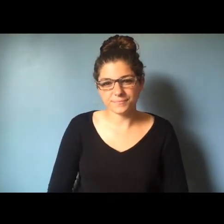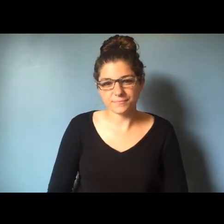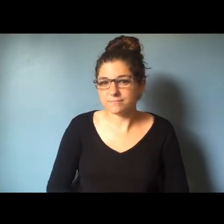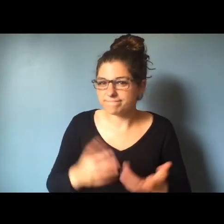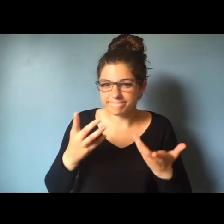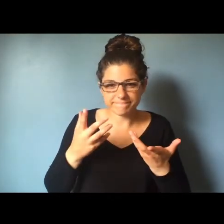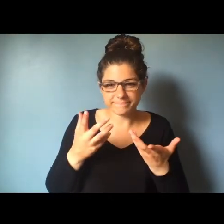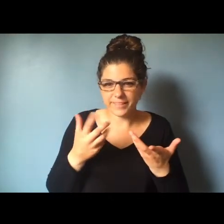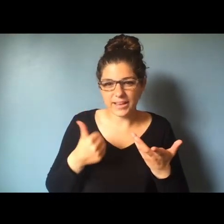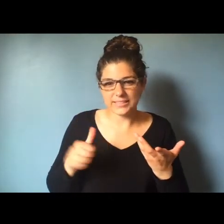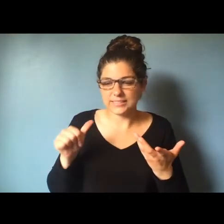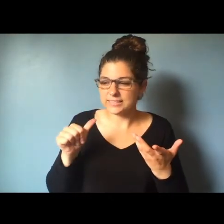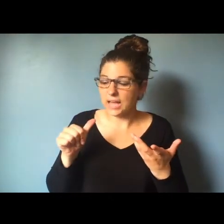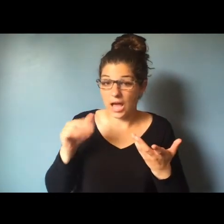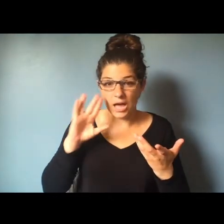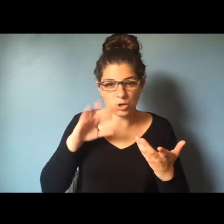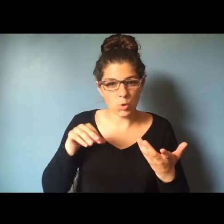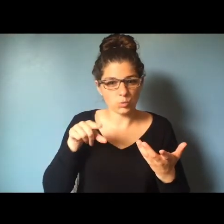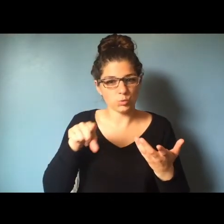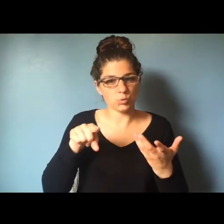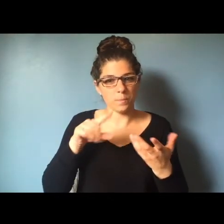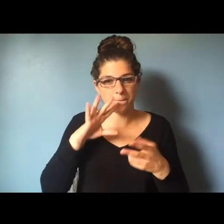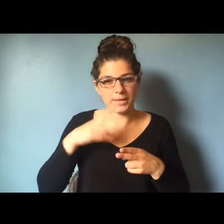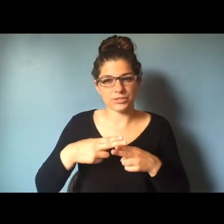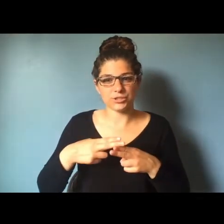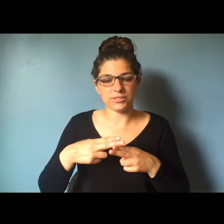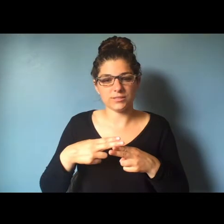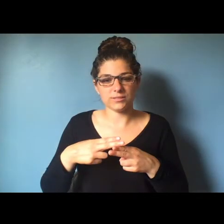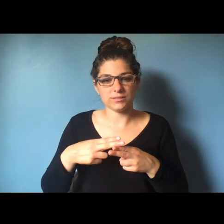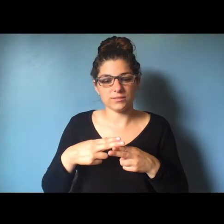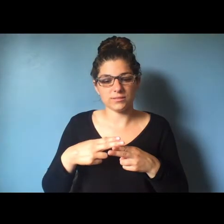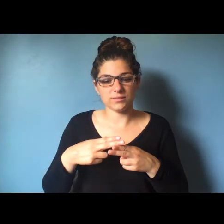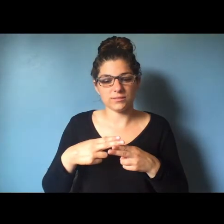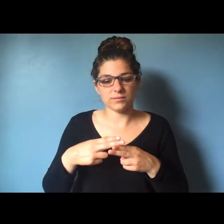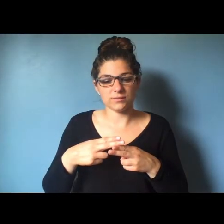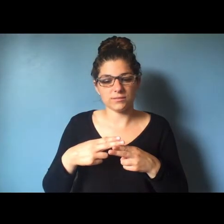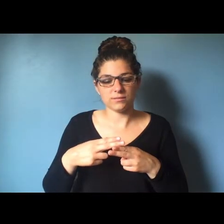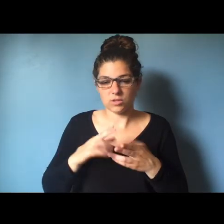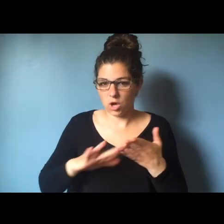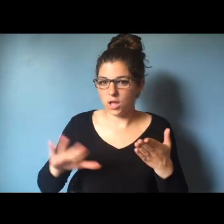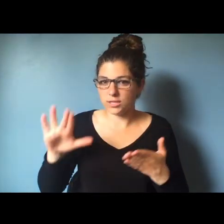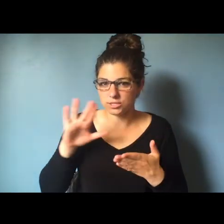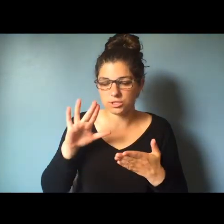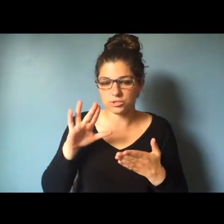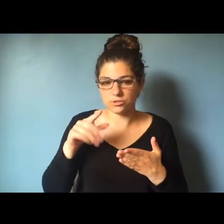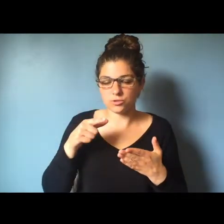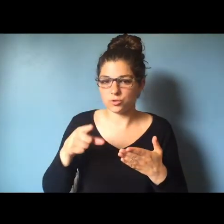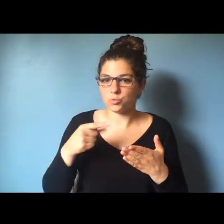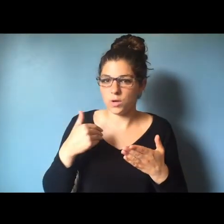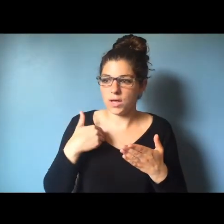there, I know you kind of mentioned in college when you had,